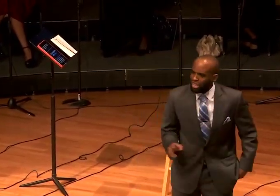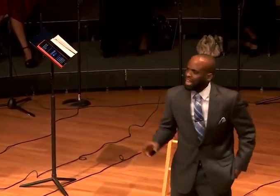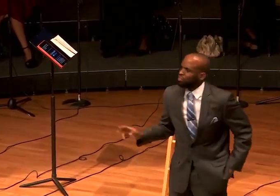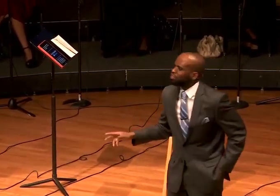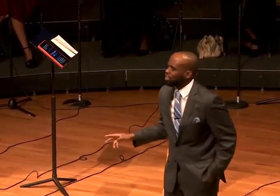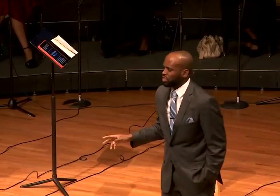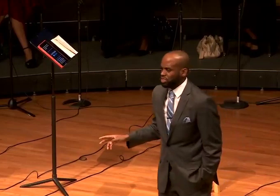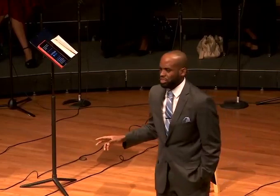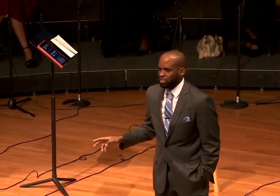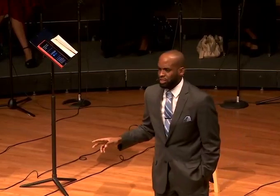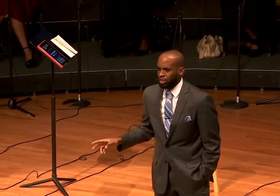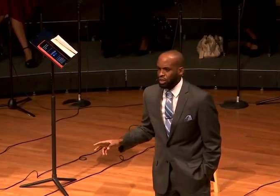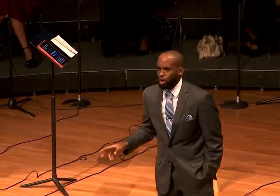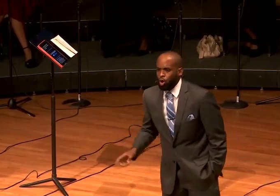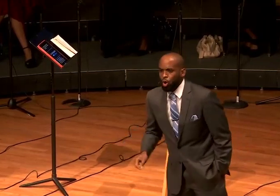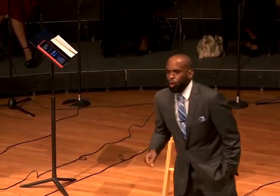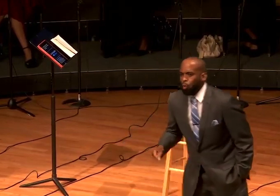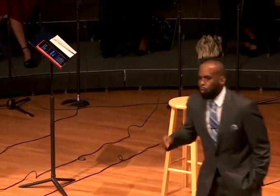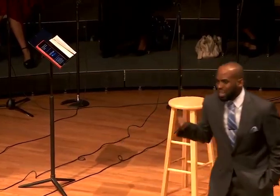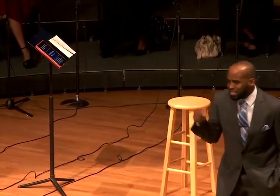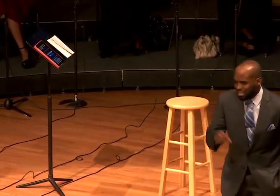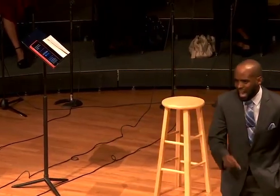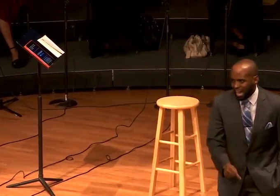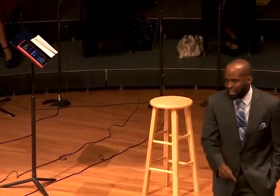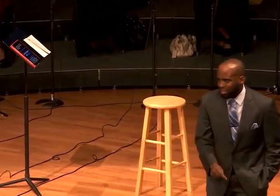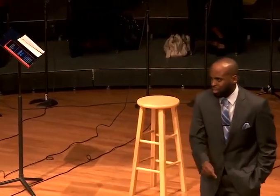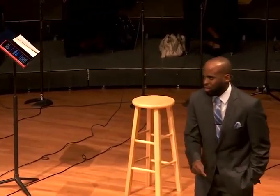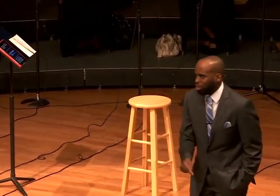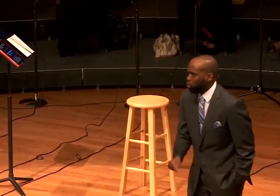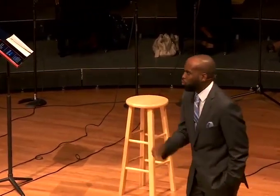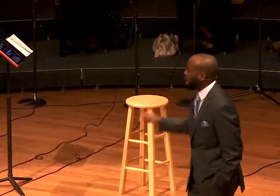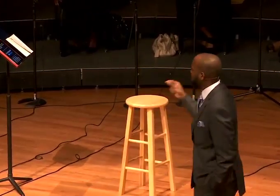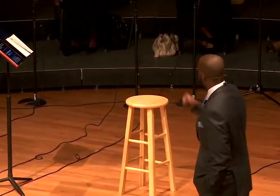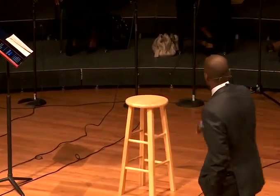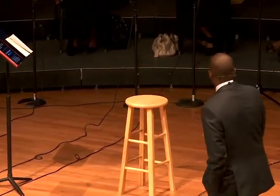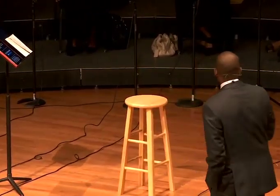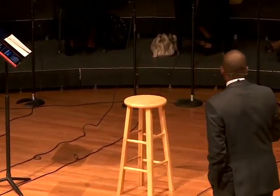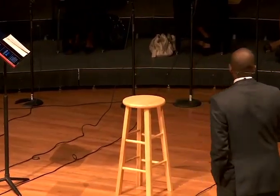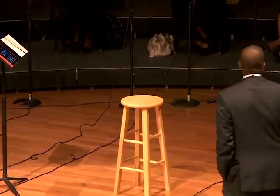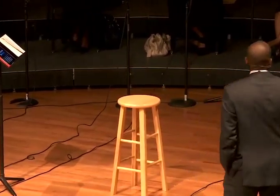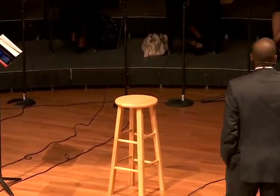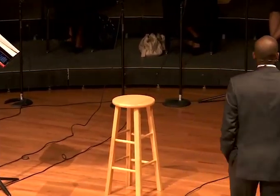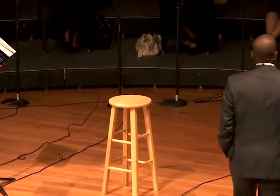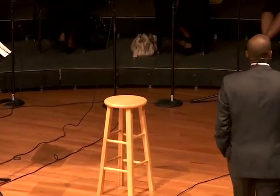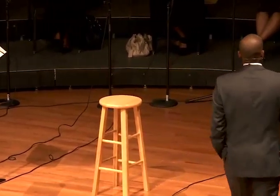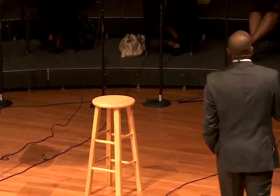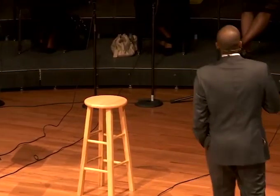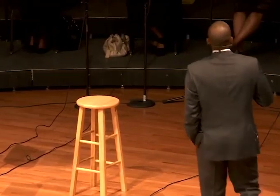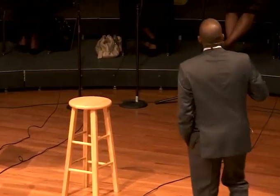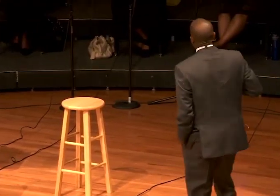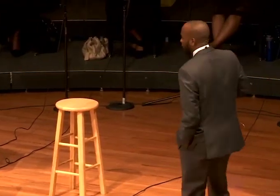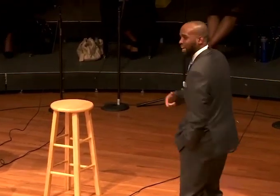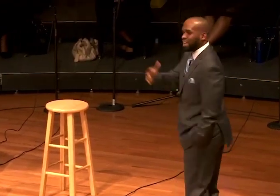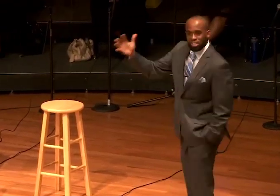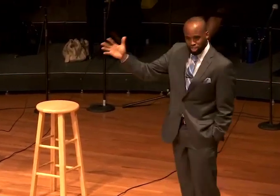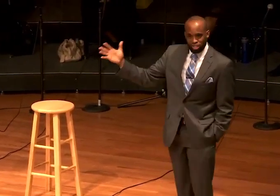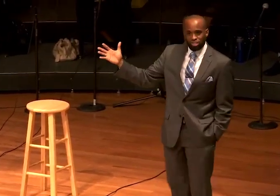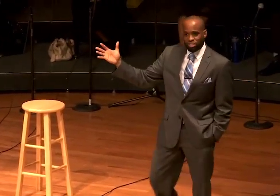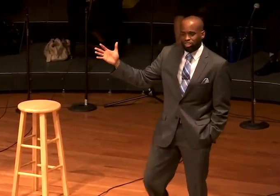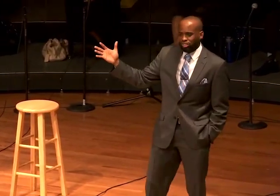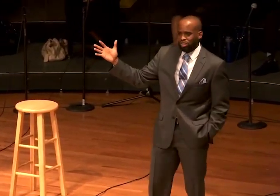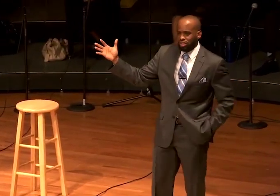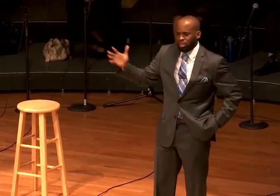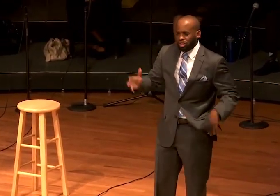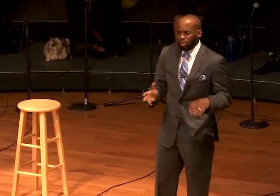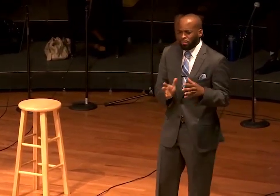It's two sides of church. One side relishes in playing